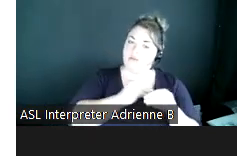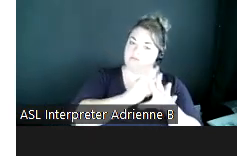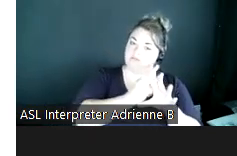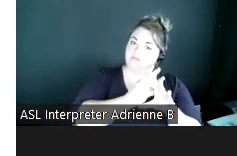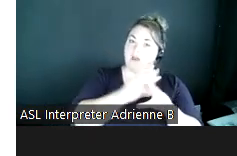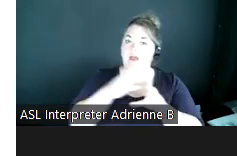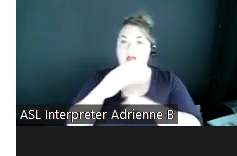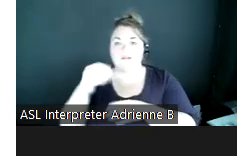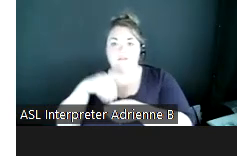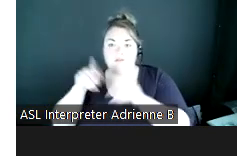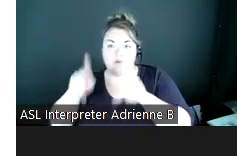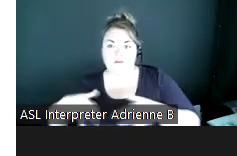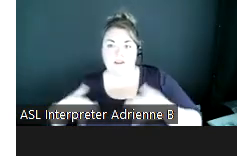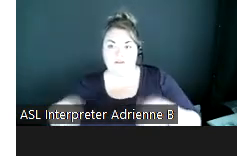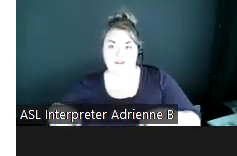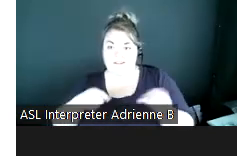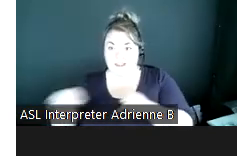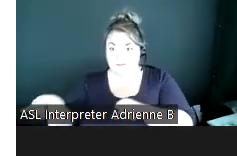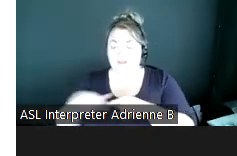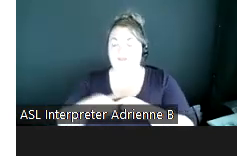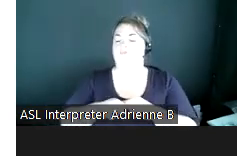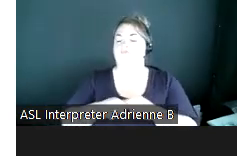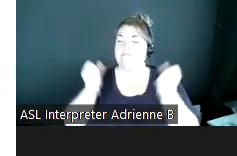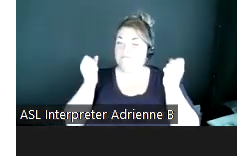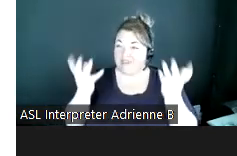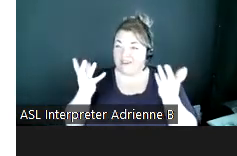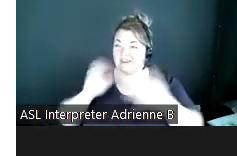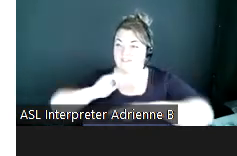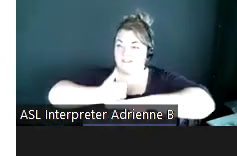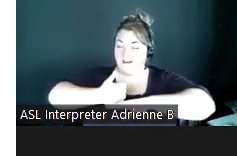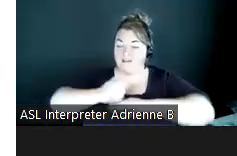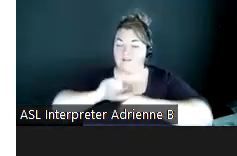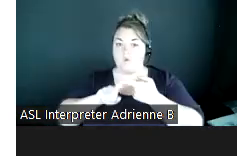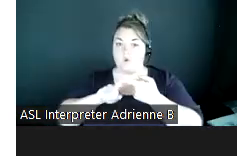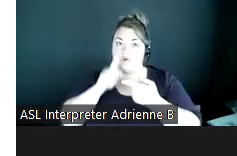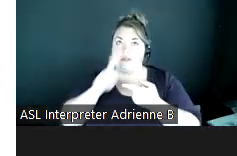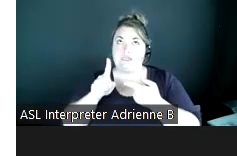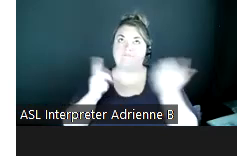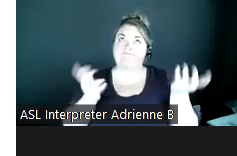will be taking place. Many of those are designed to be really